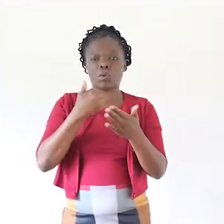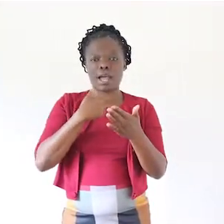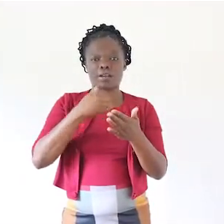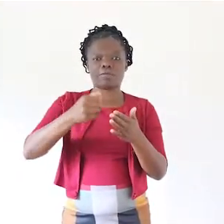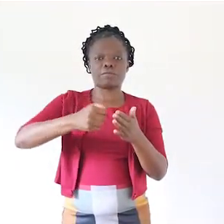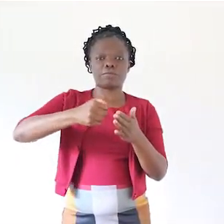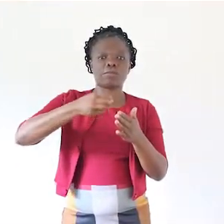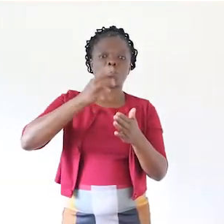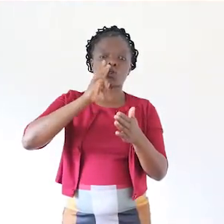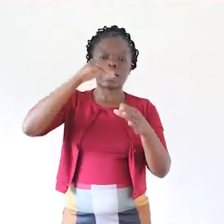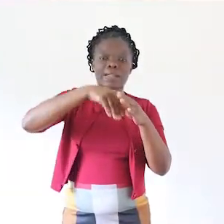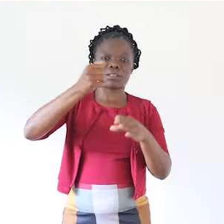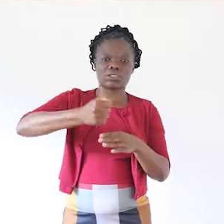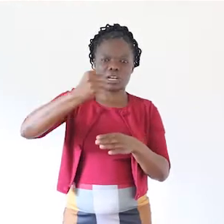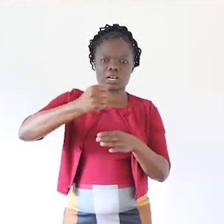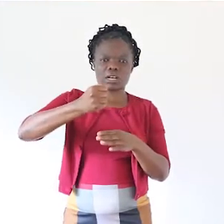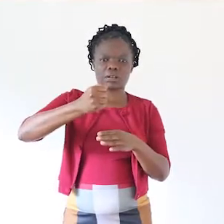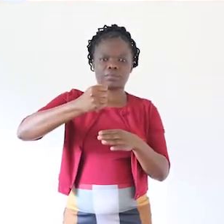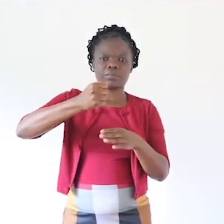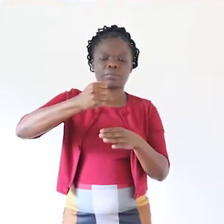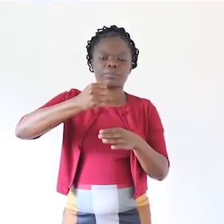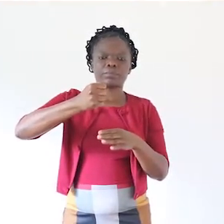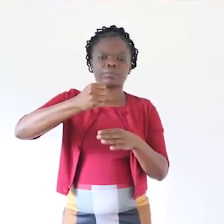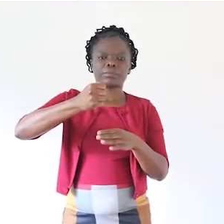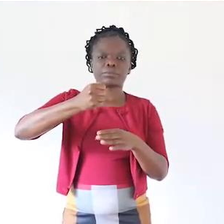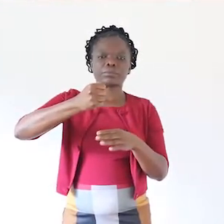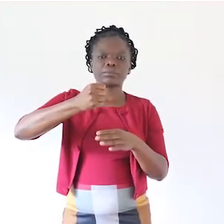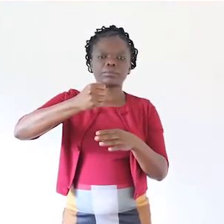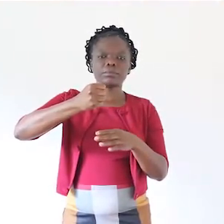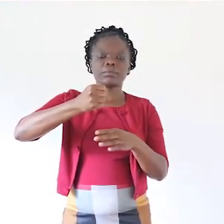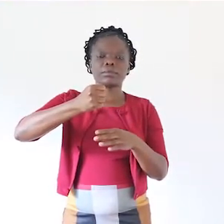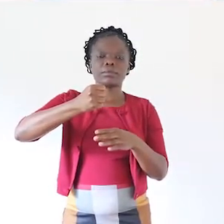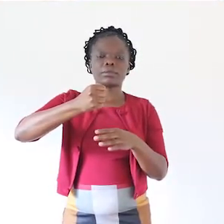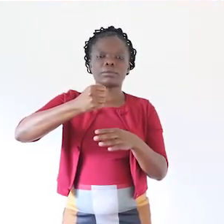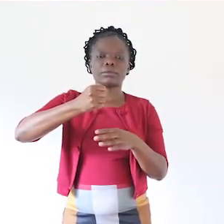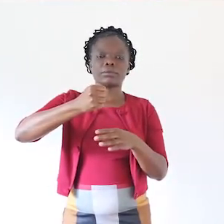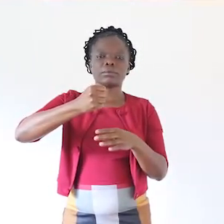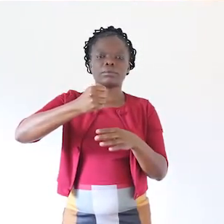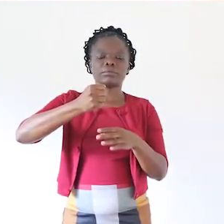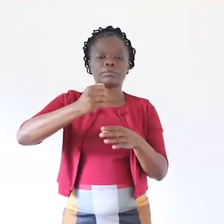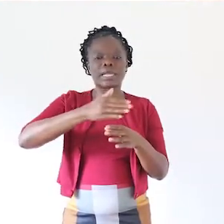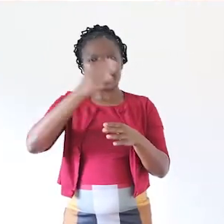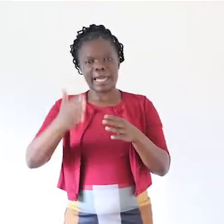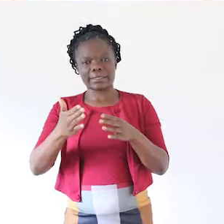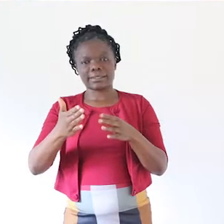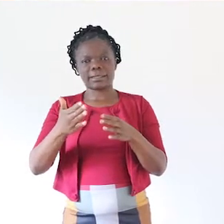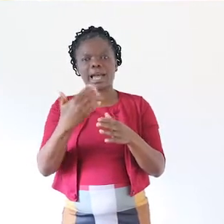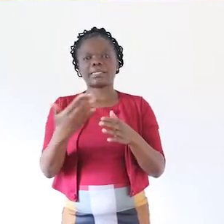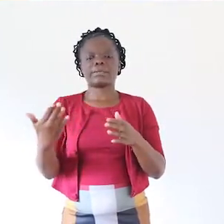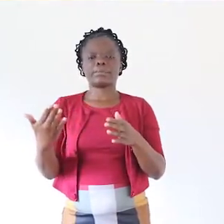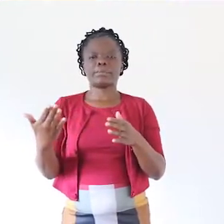water. It's water. We have water inside the jug. Then come to next.